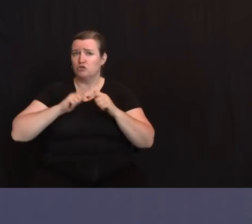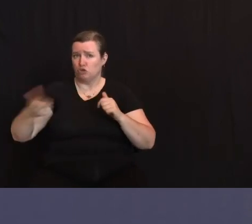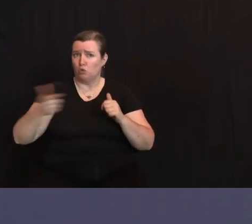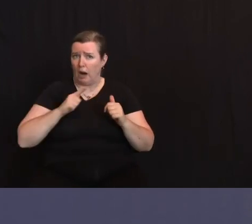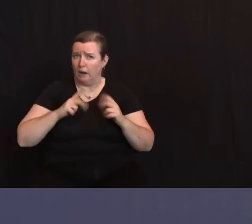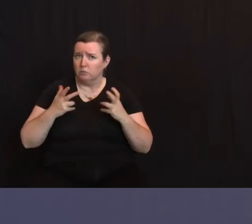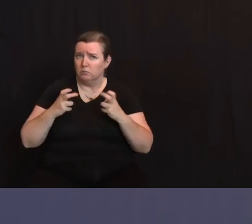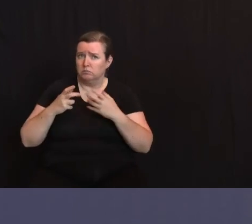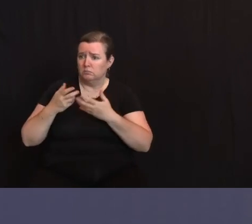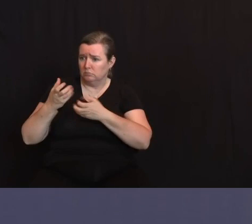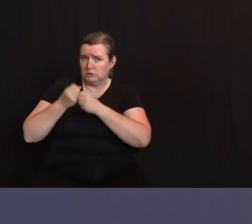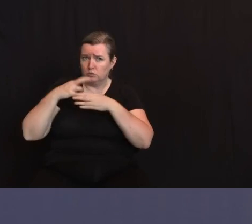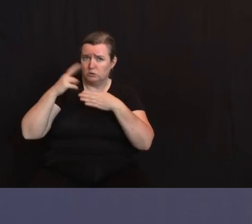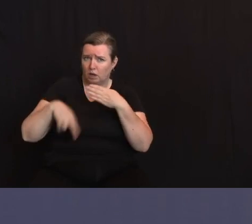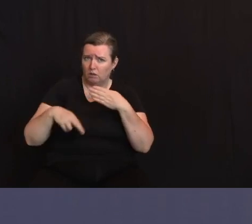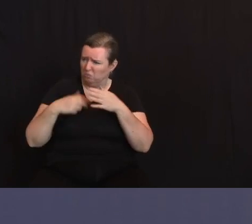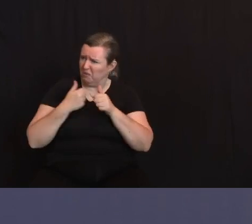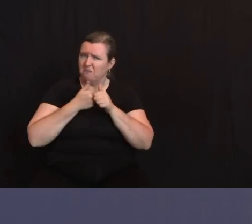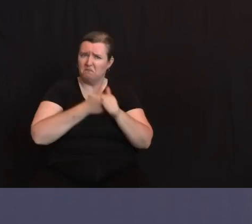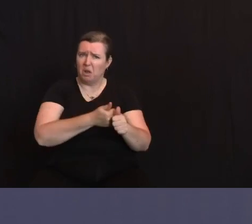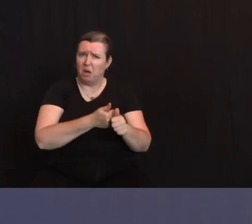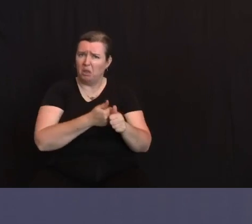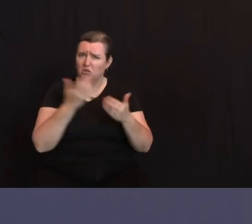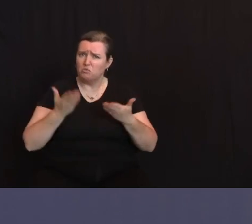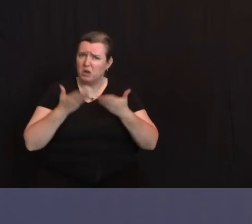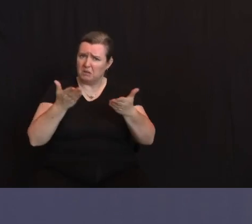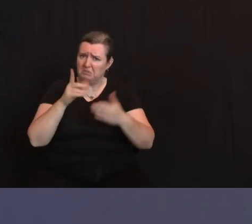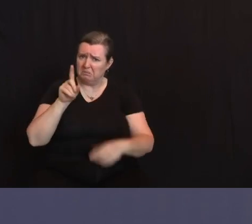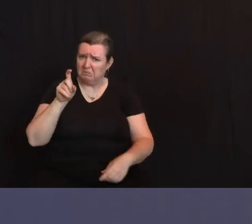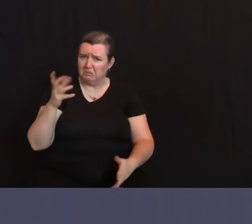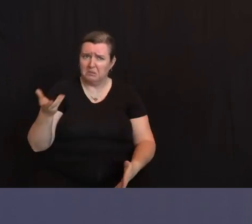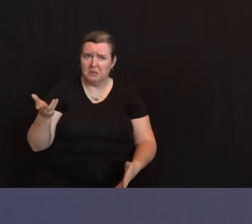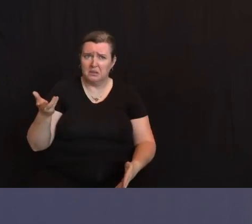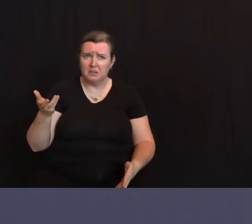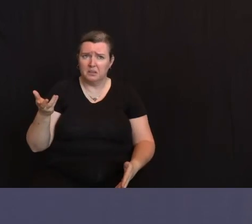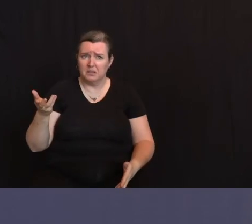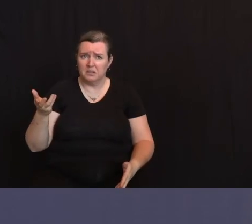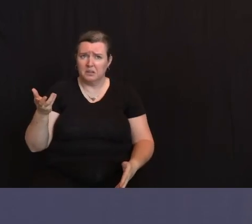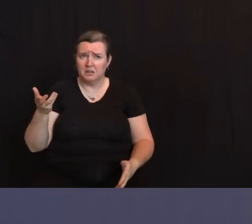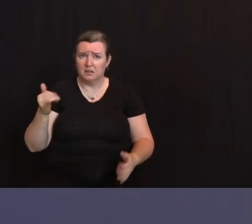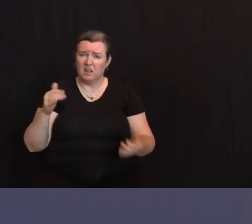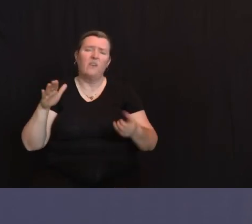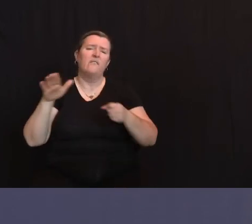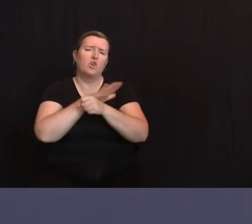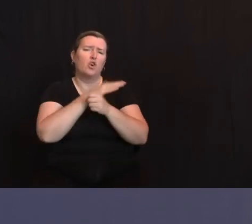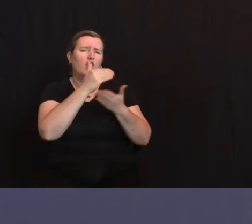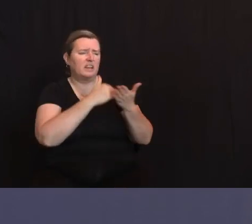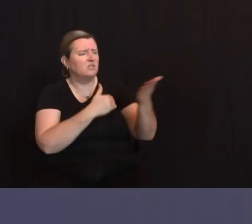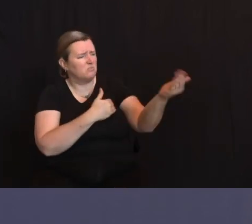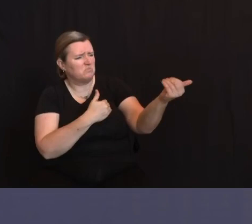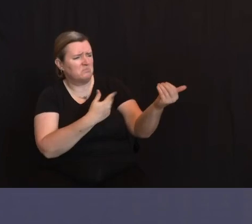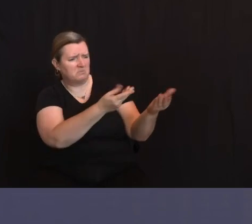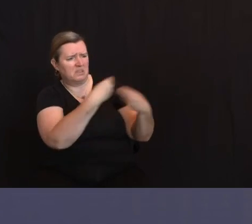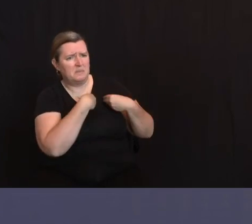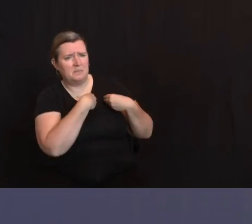list? But those are things that we track I think in those cases at least daily.